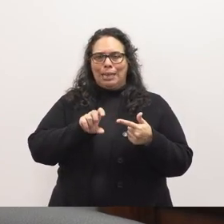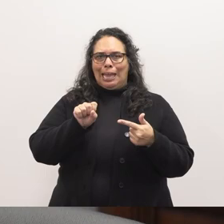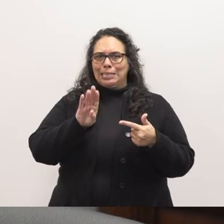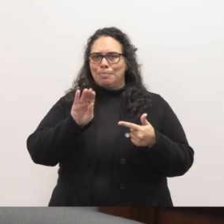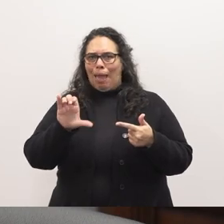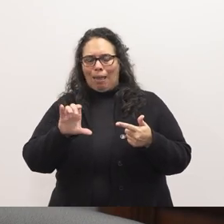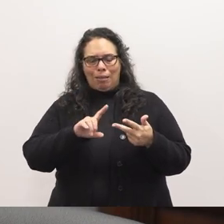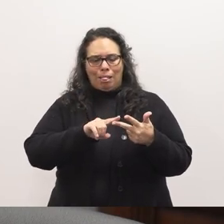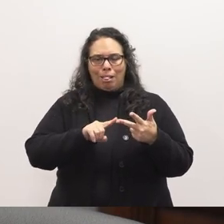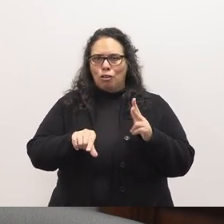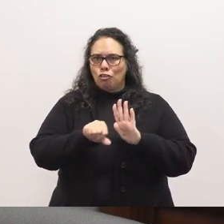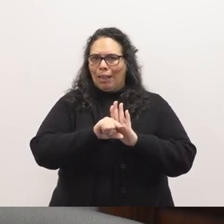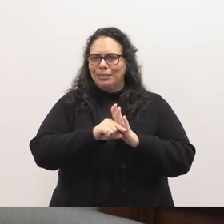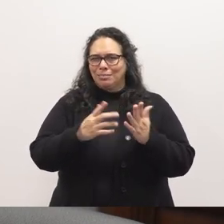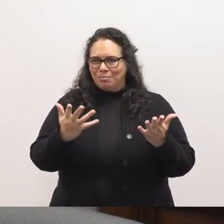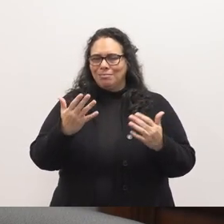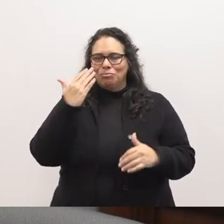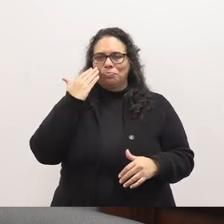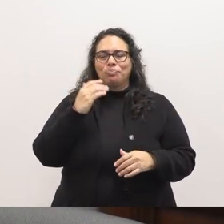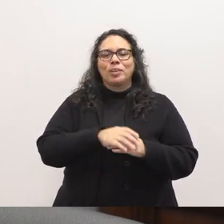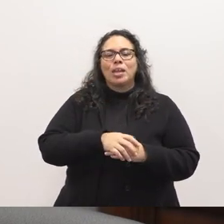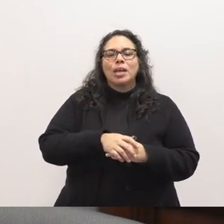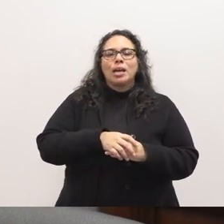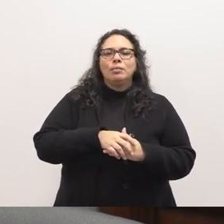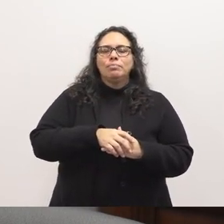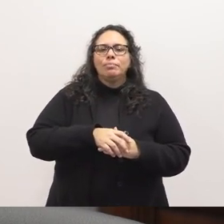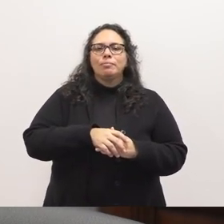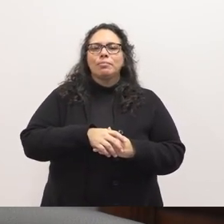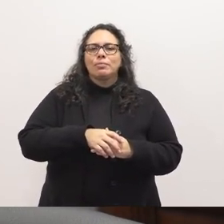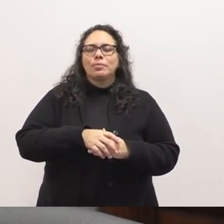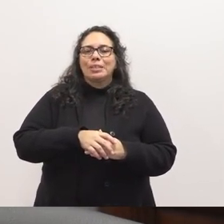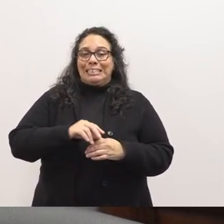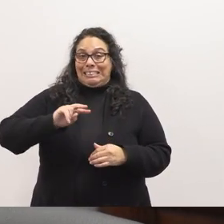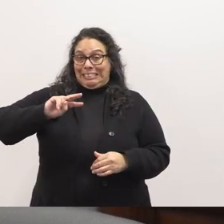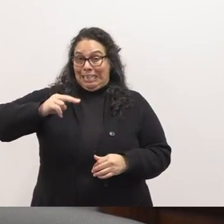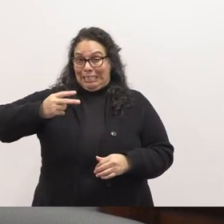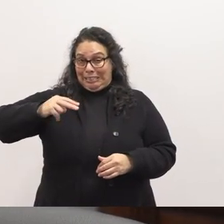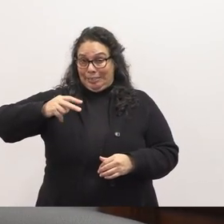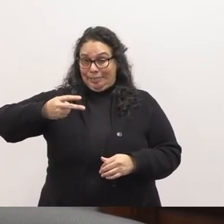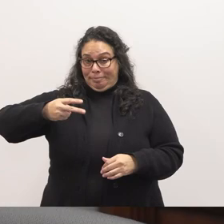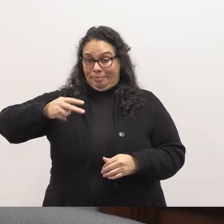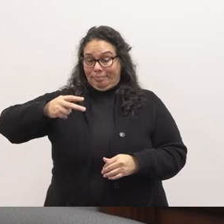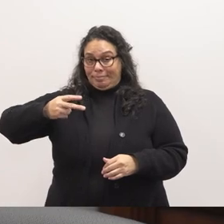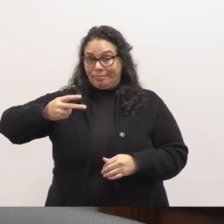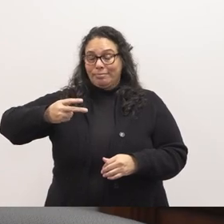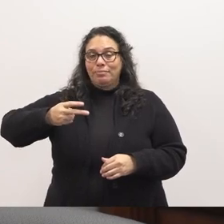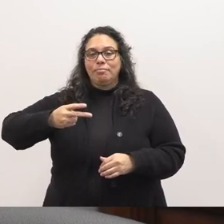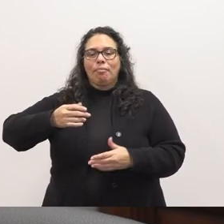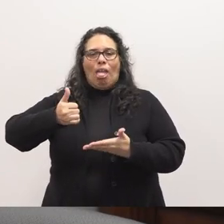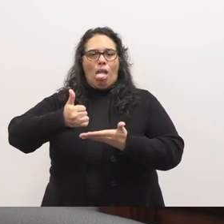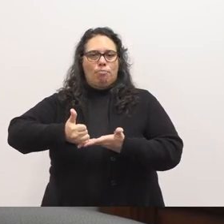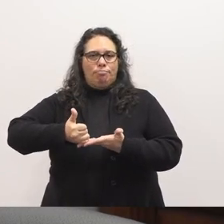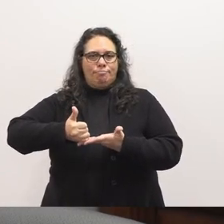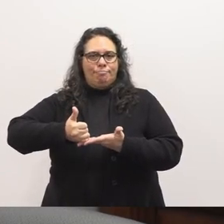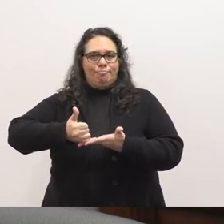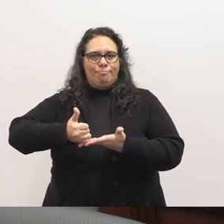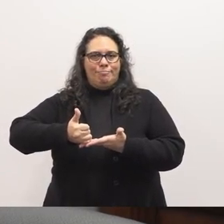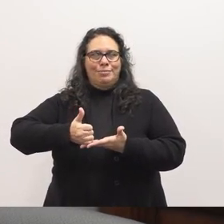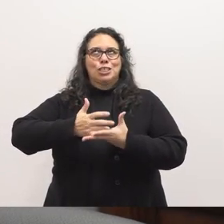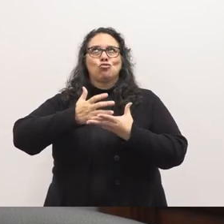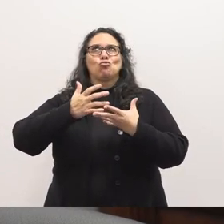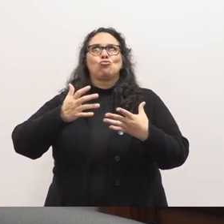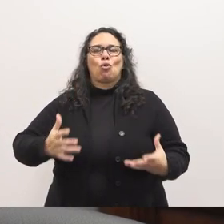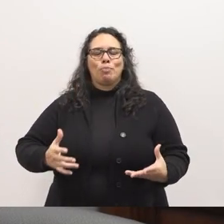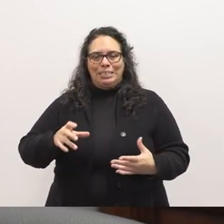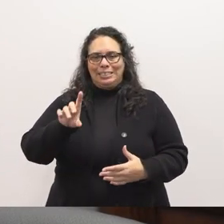using. The second is some help, given that we have so much data